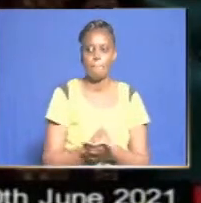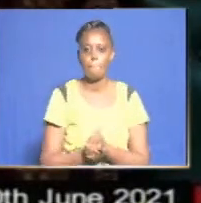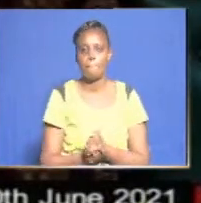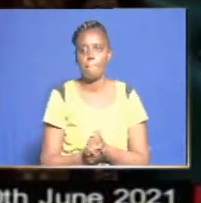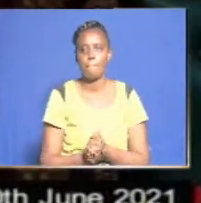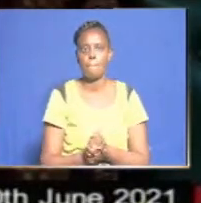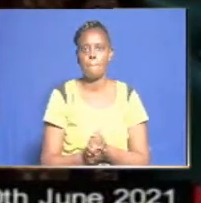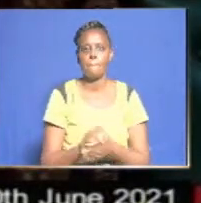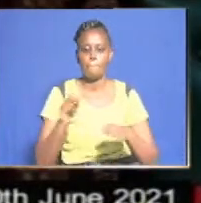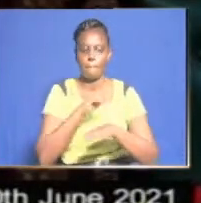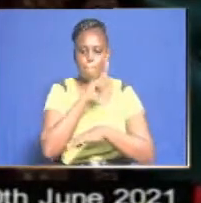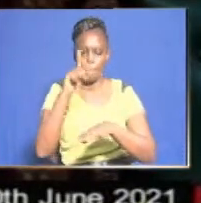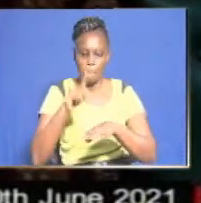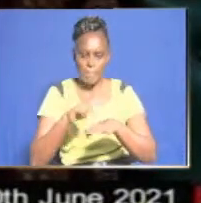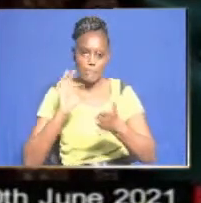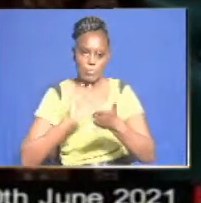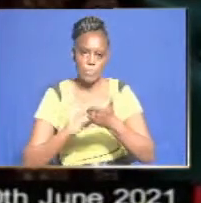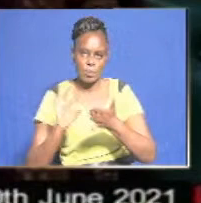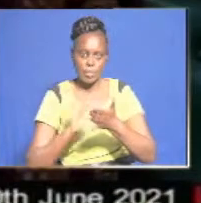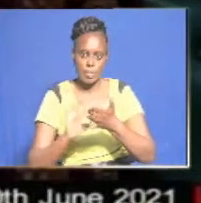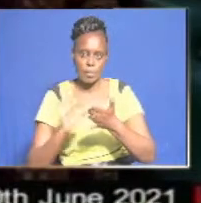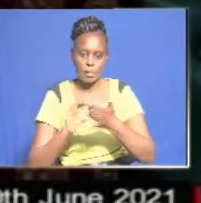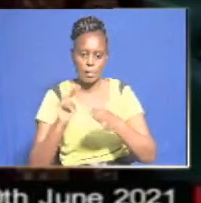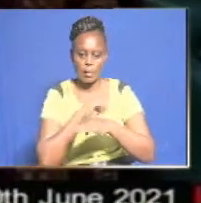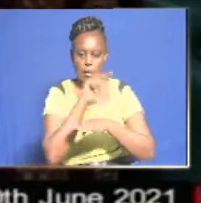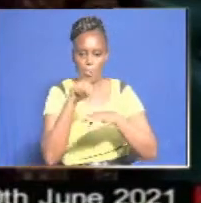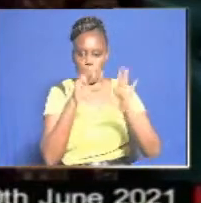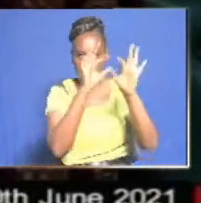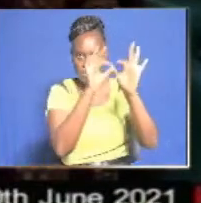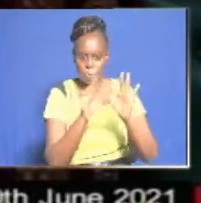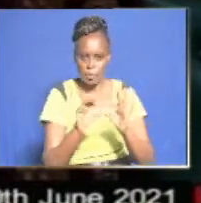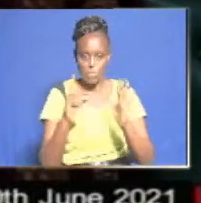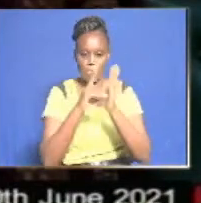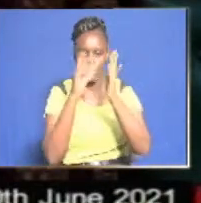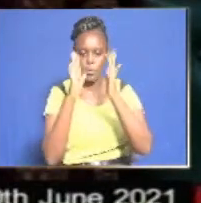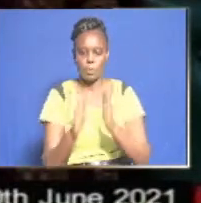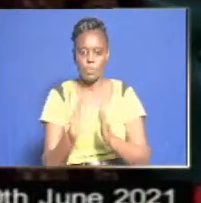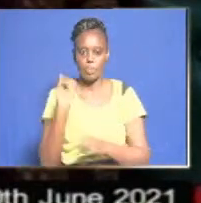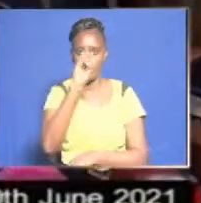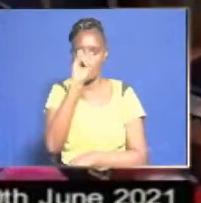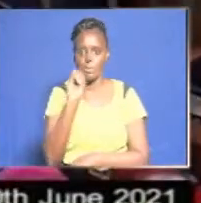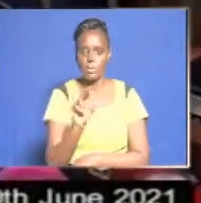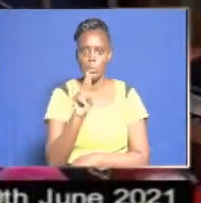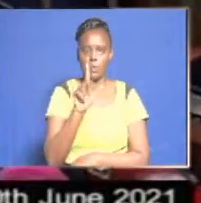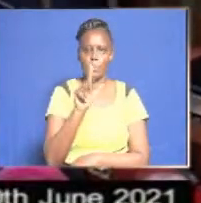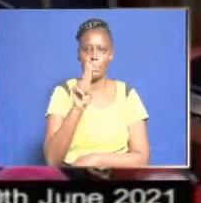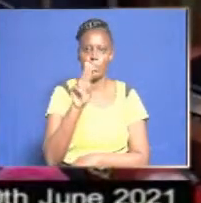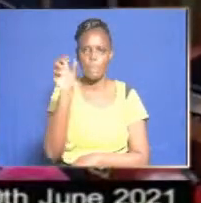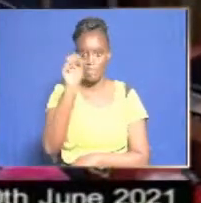and the Principal Secretary, National Treasury, Dr. Julius Muya.